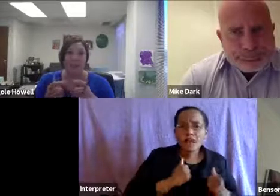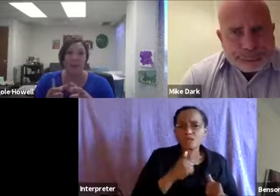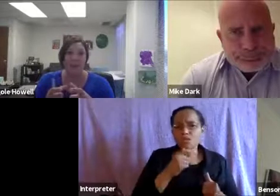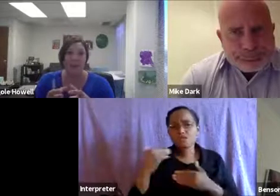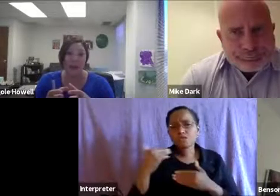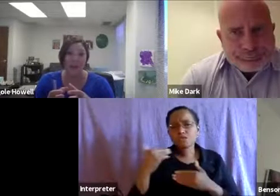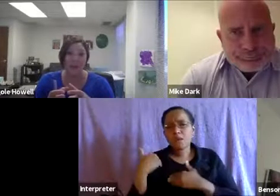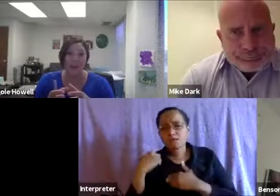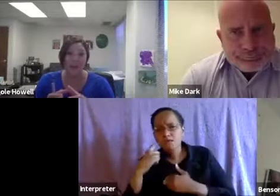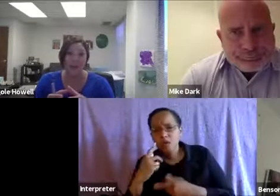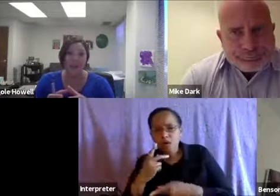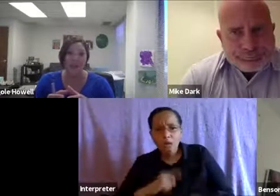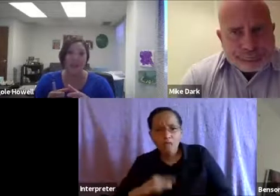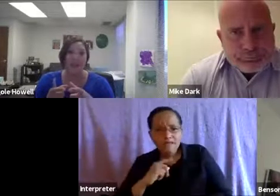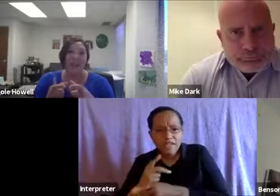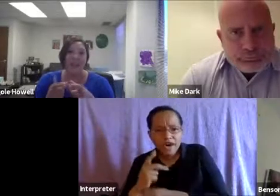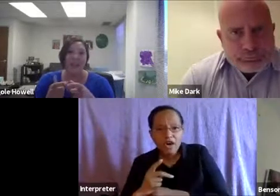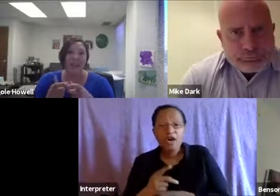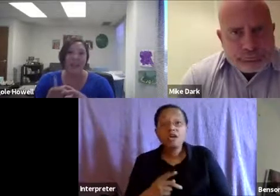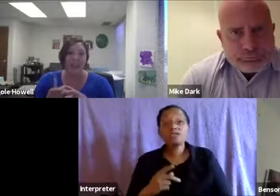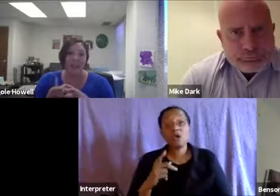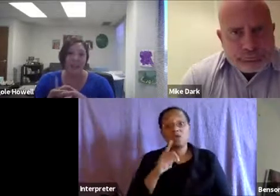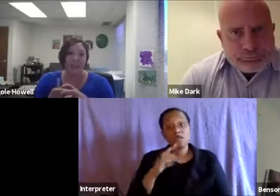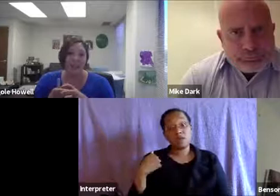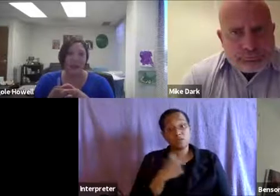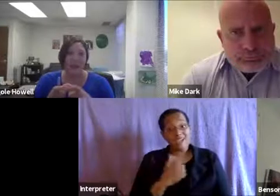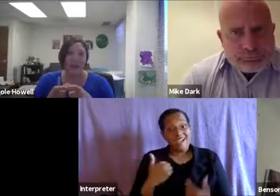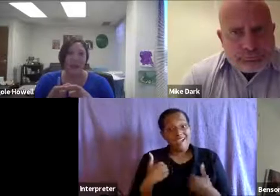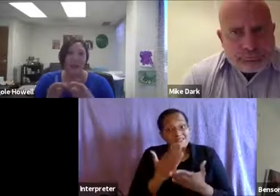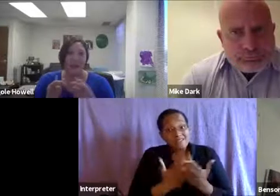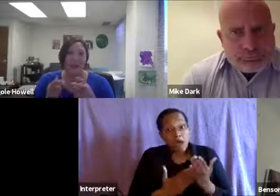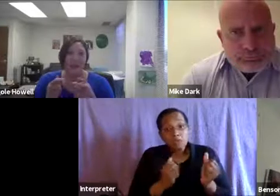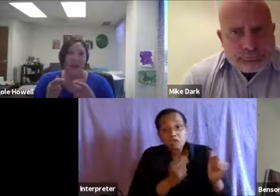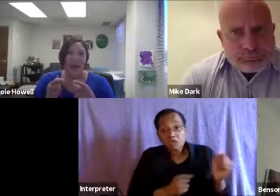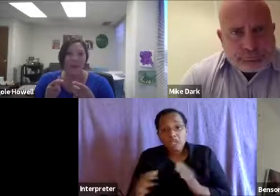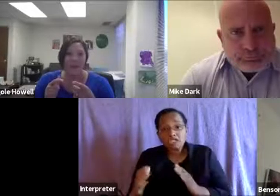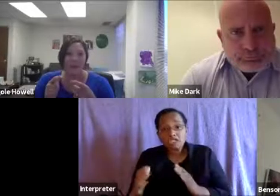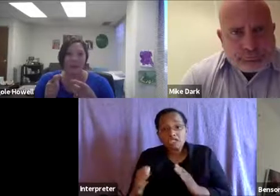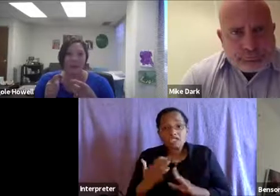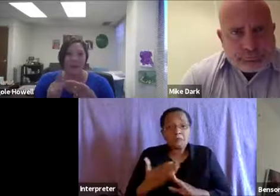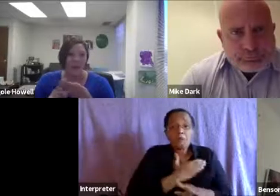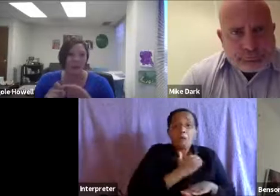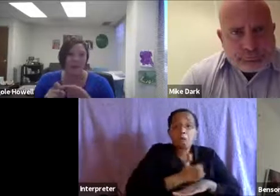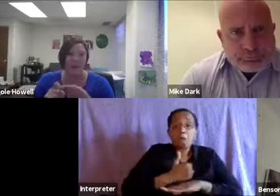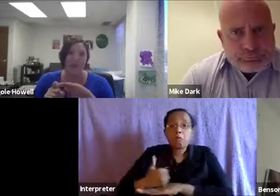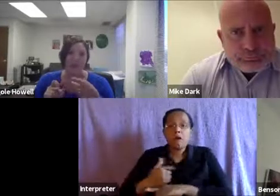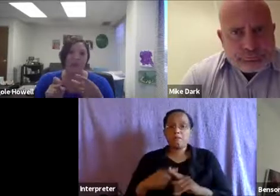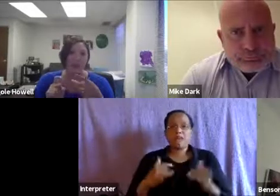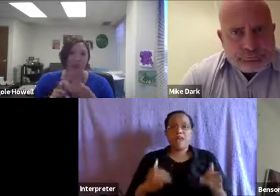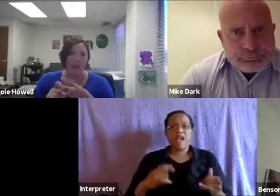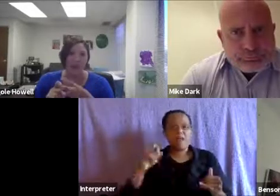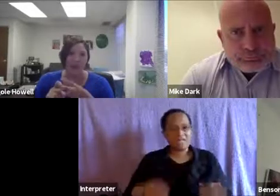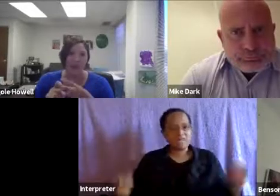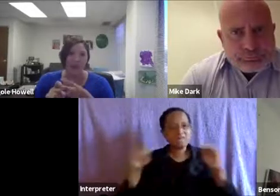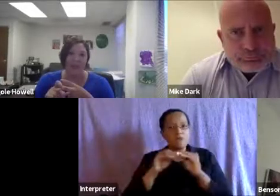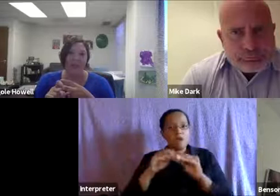interconnection between California Department of Public Health, community care licensing, and local public health. I think that is part of the problem that